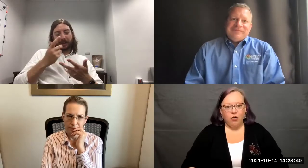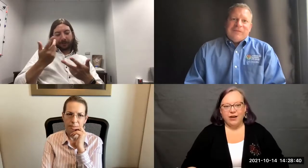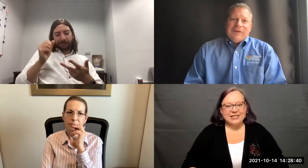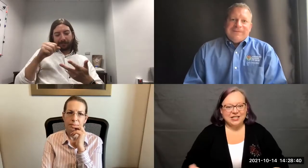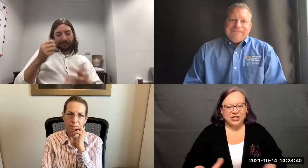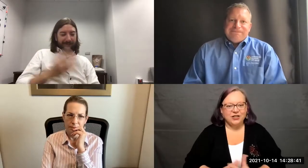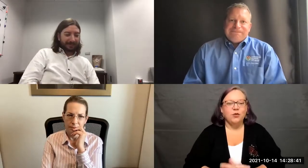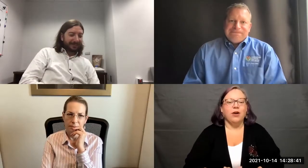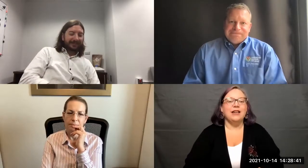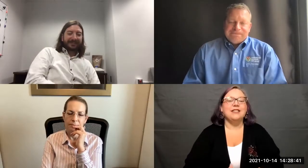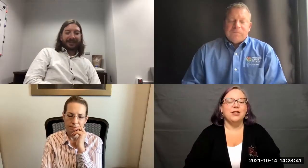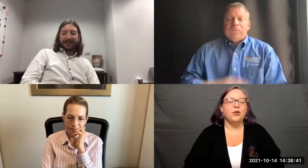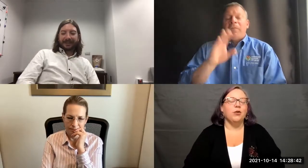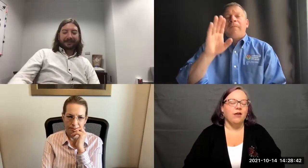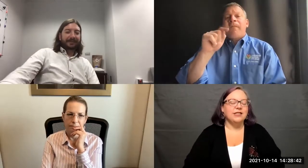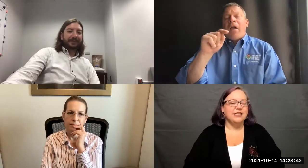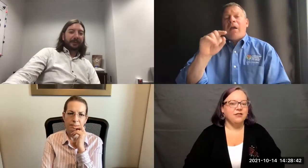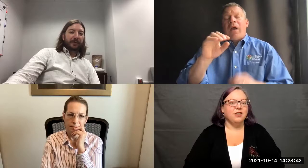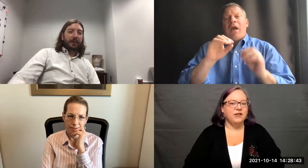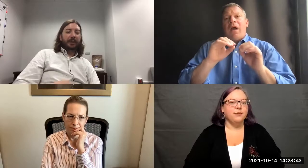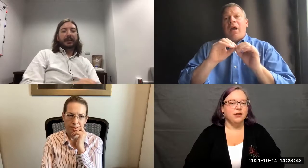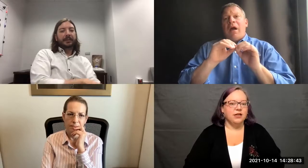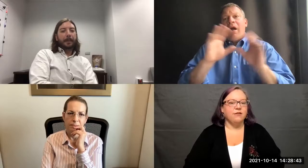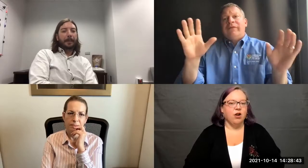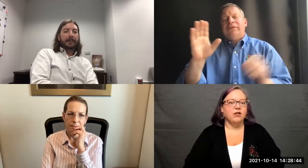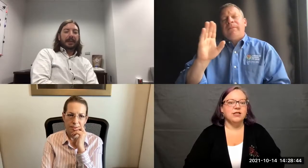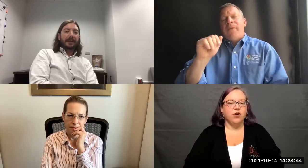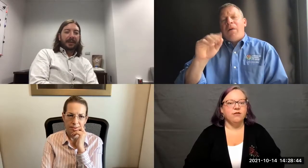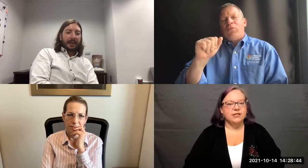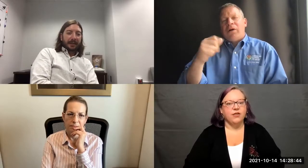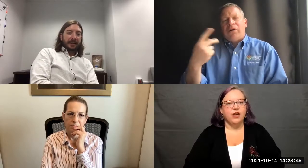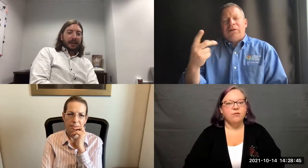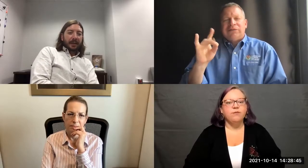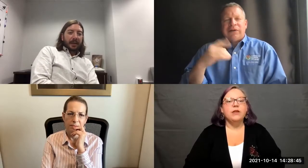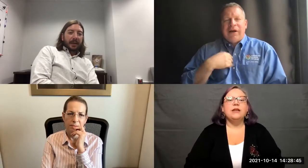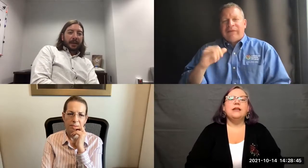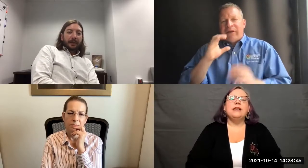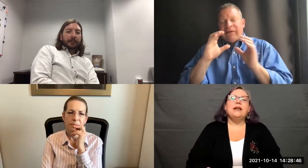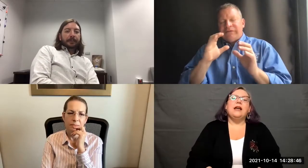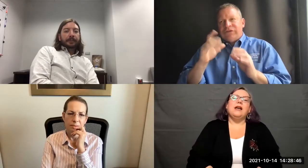billionaire organization, right? So obviously the feasibility of the cost involved is not there.